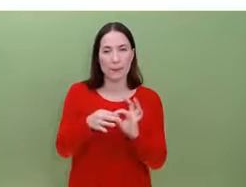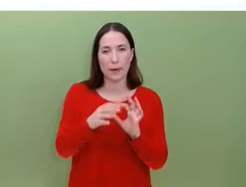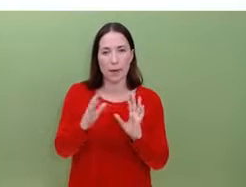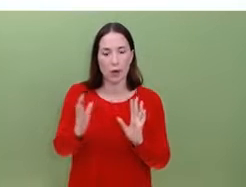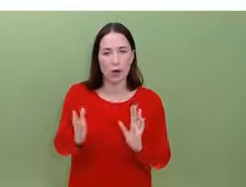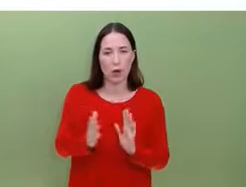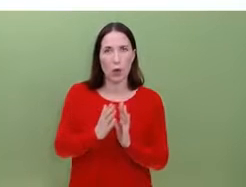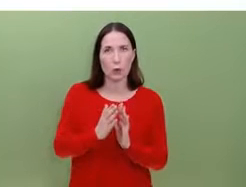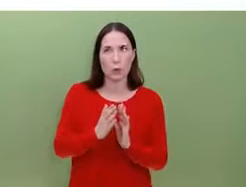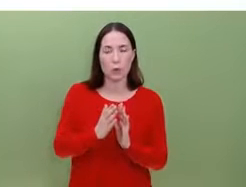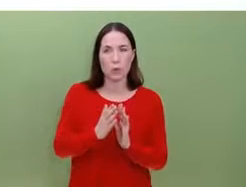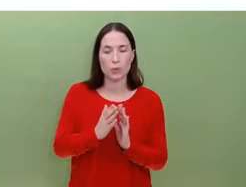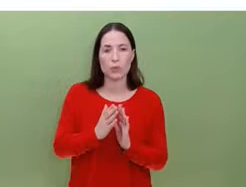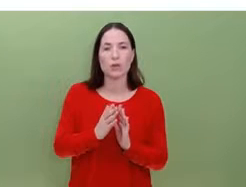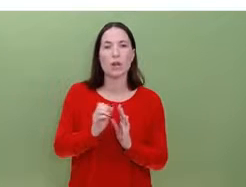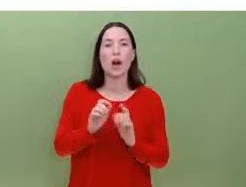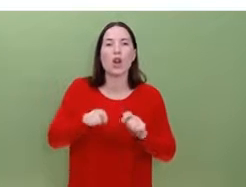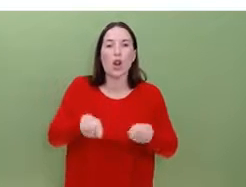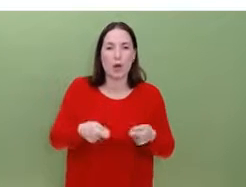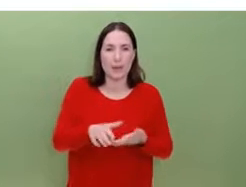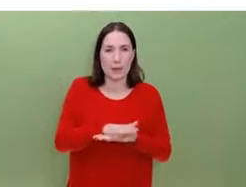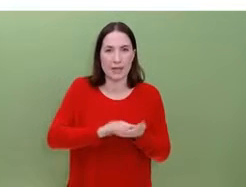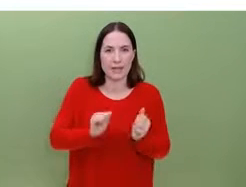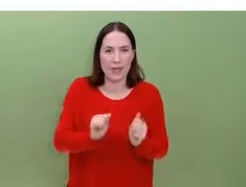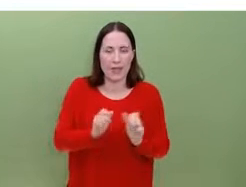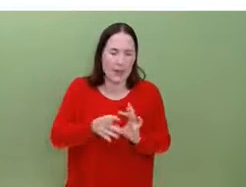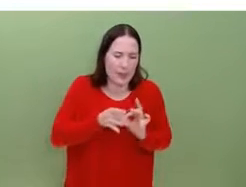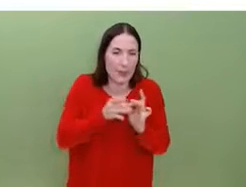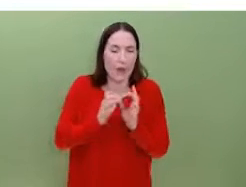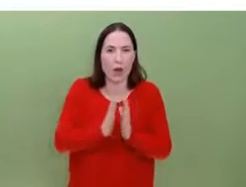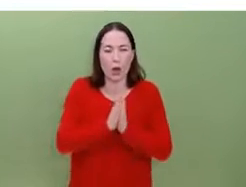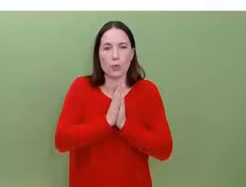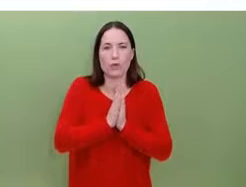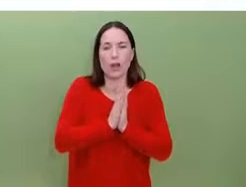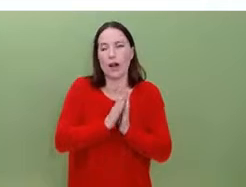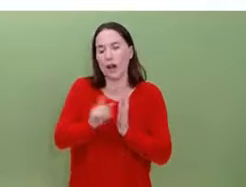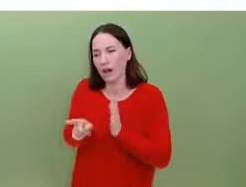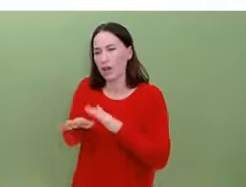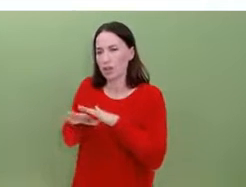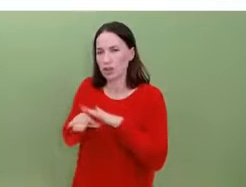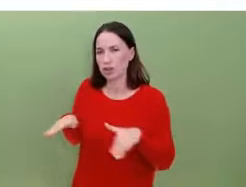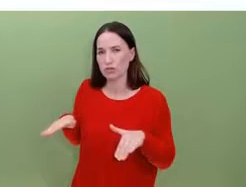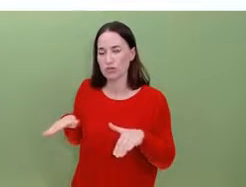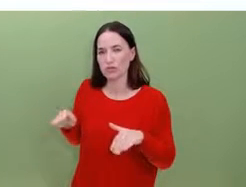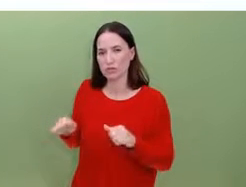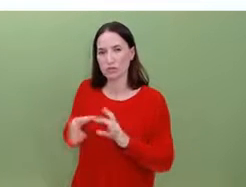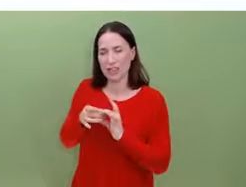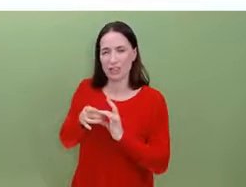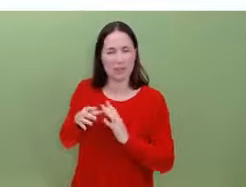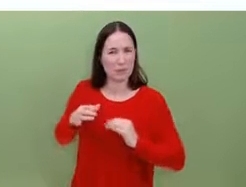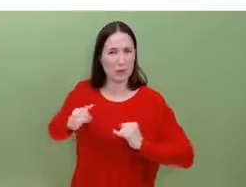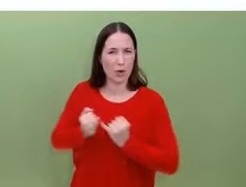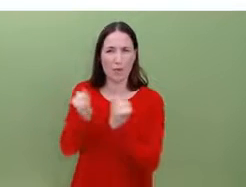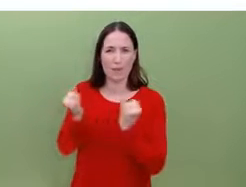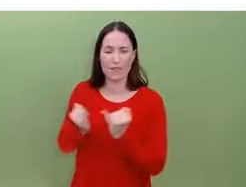being the lockdown made them closer still. Children who had relationships that were conflicted drove